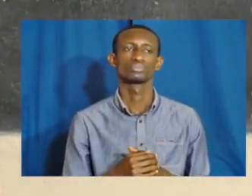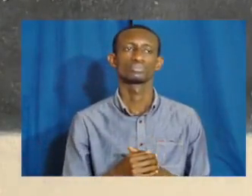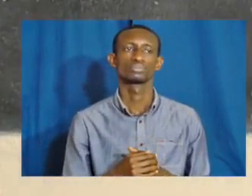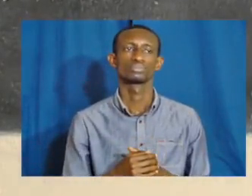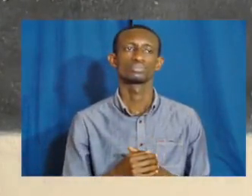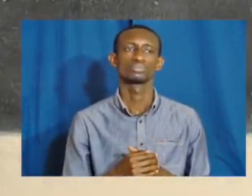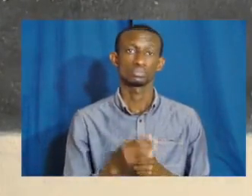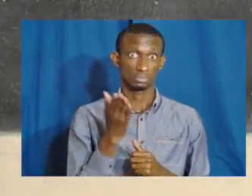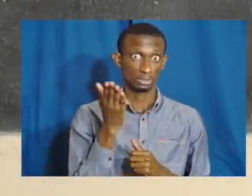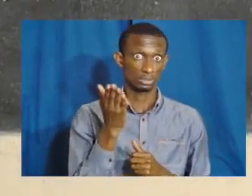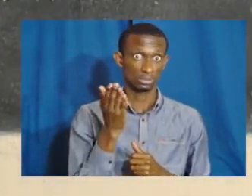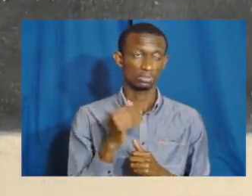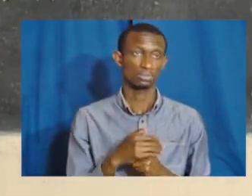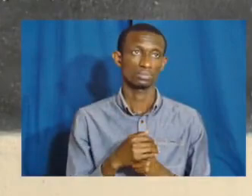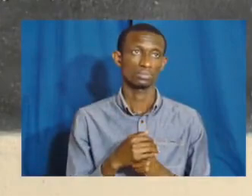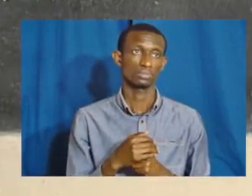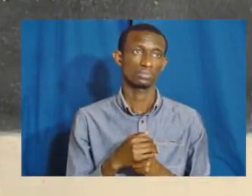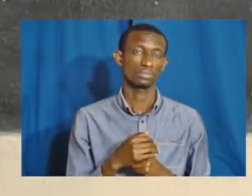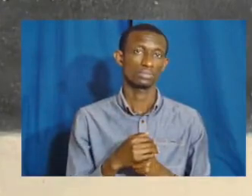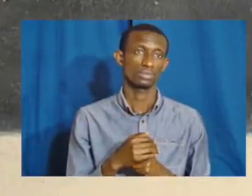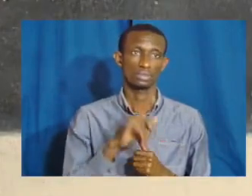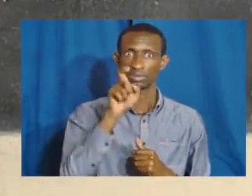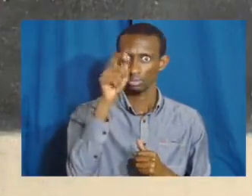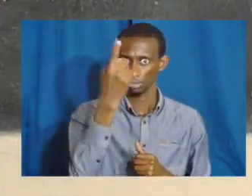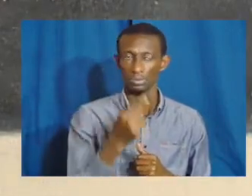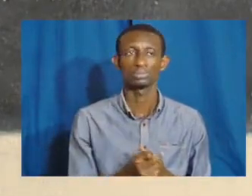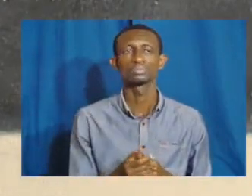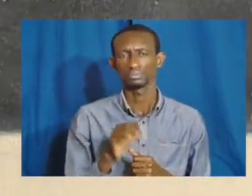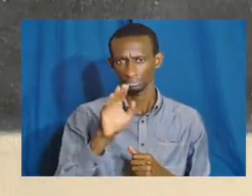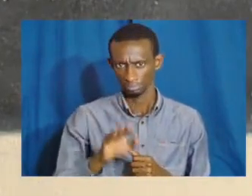That is part 1A. Part B,